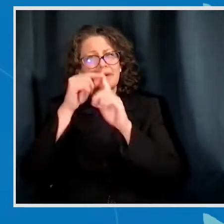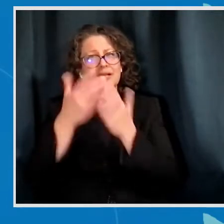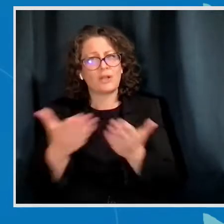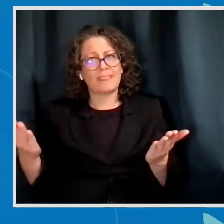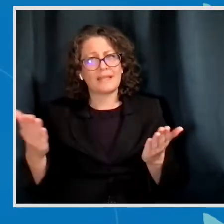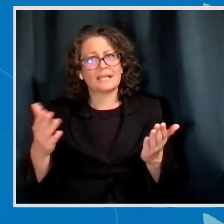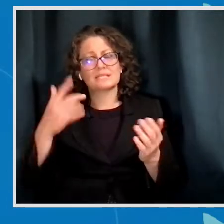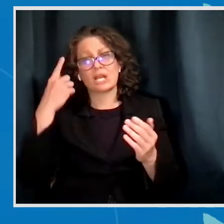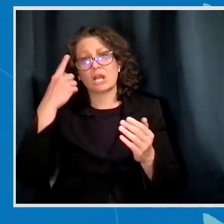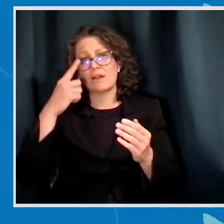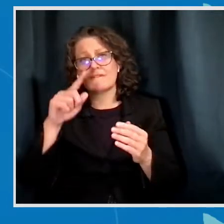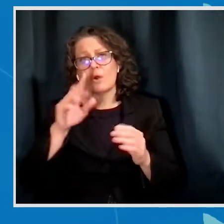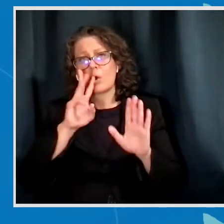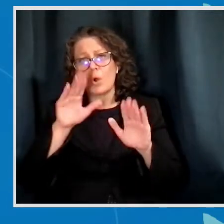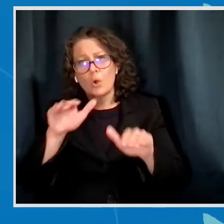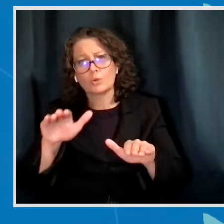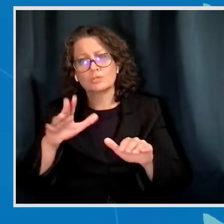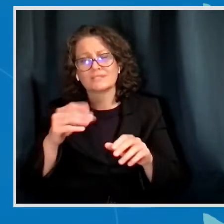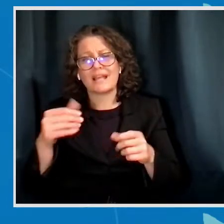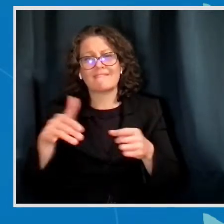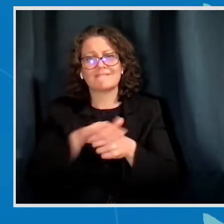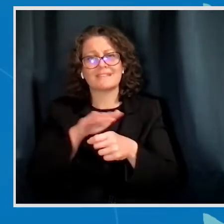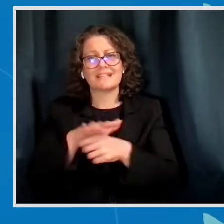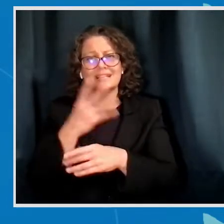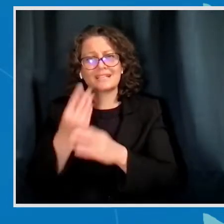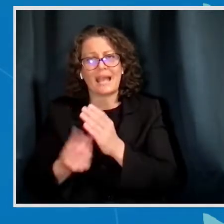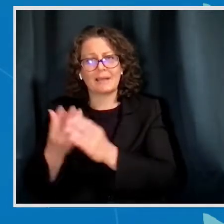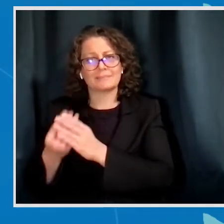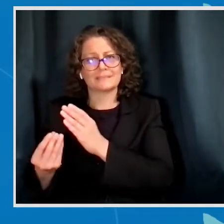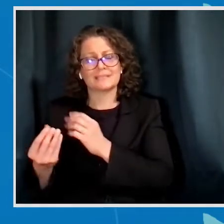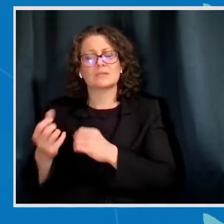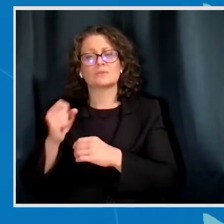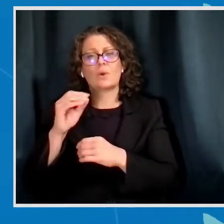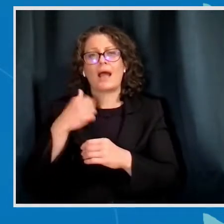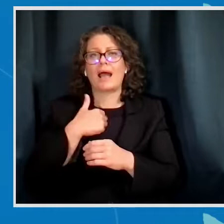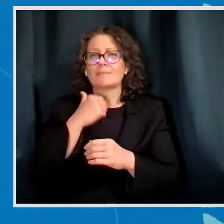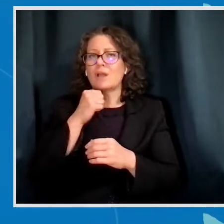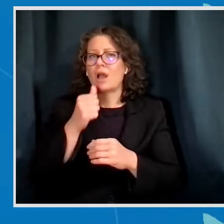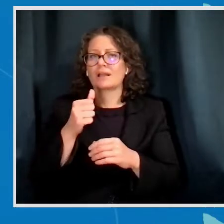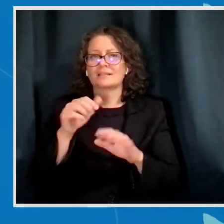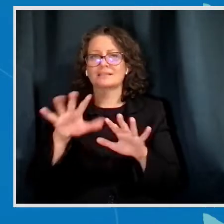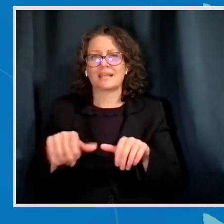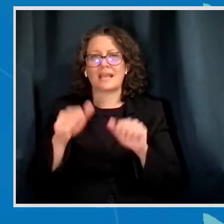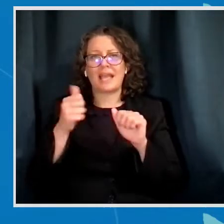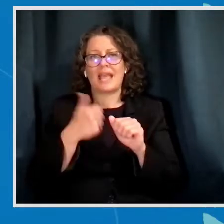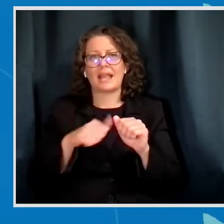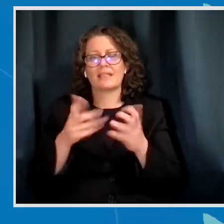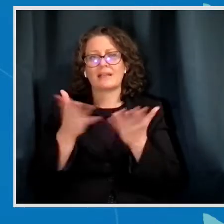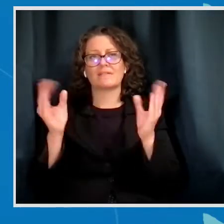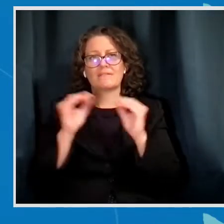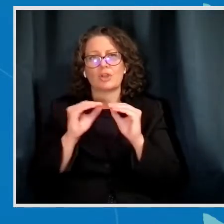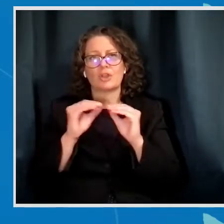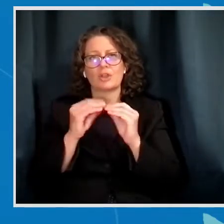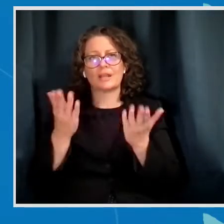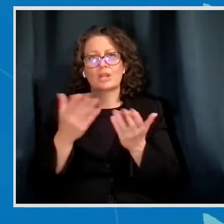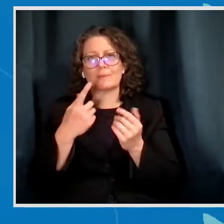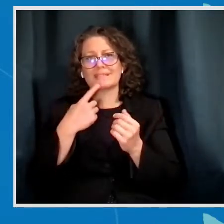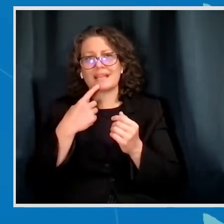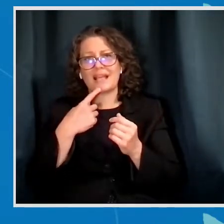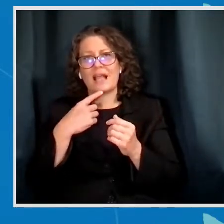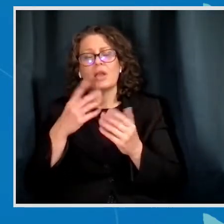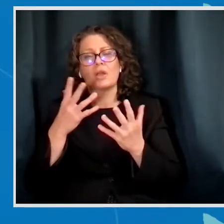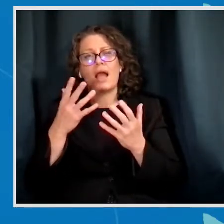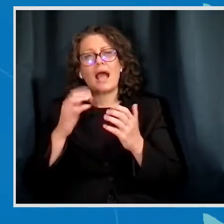oceans and filling these gaps. And so I'm not going to take anything further here, but saying, how can we be a catalyst in this